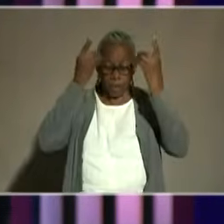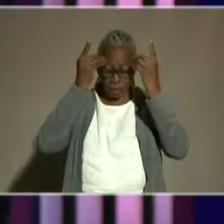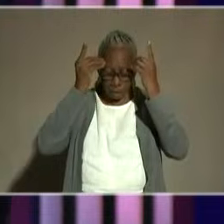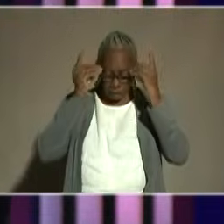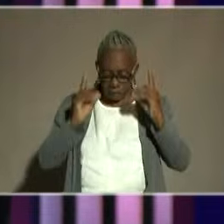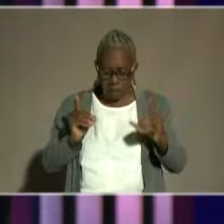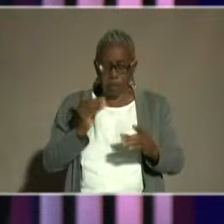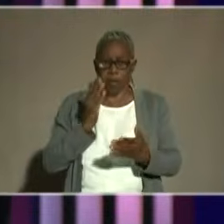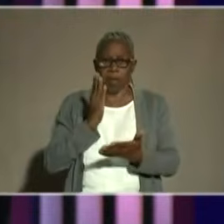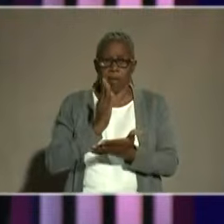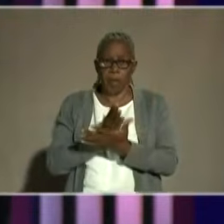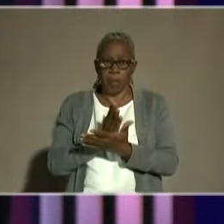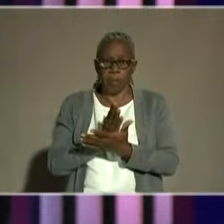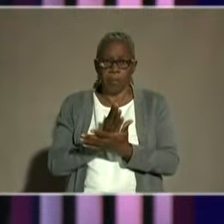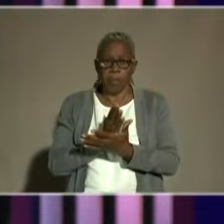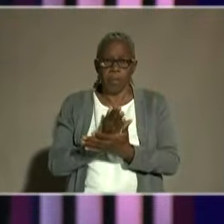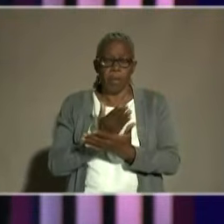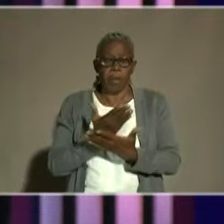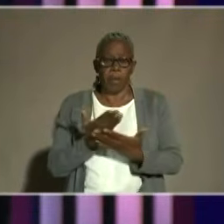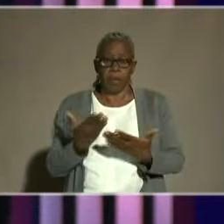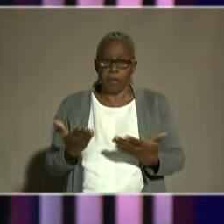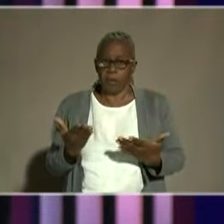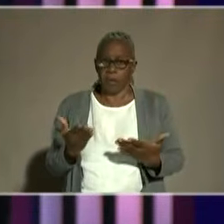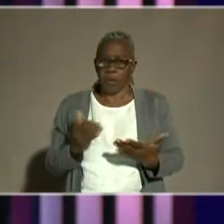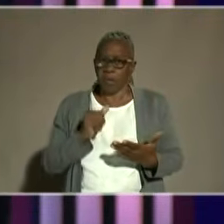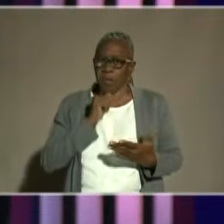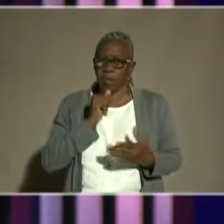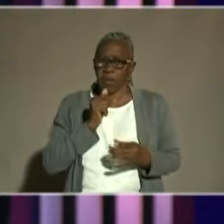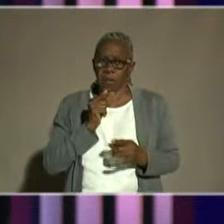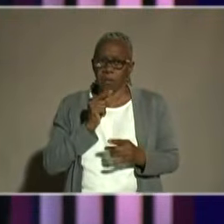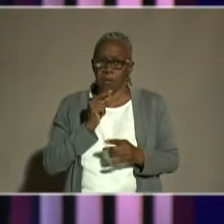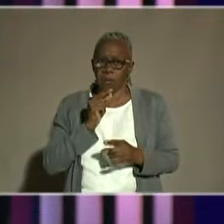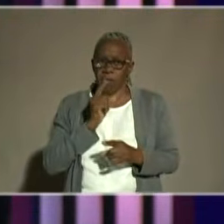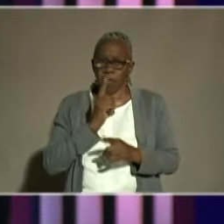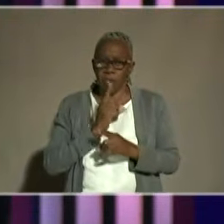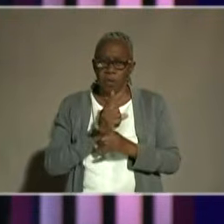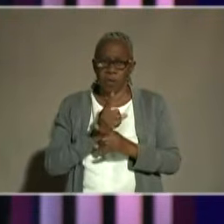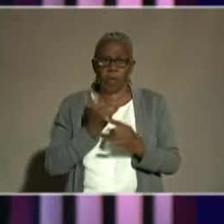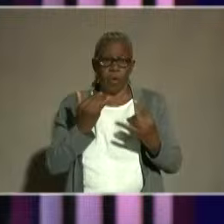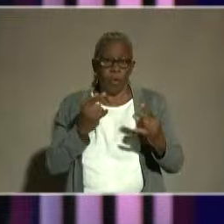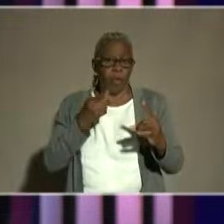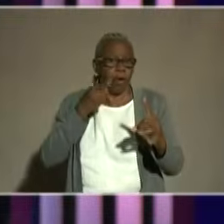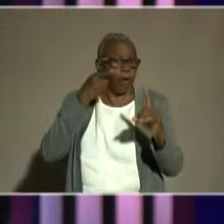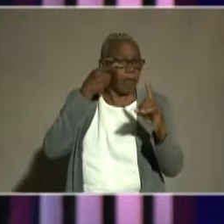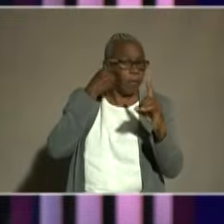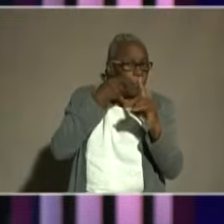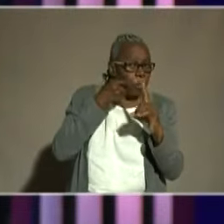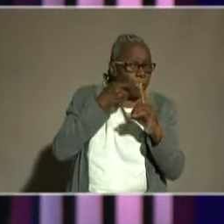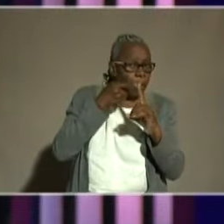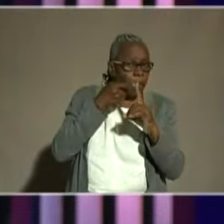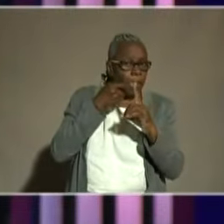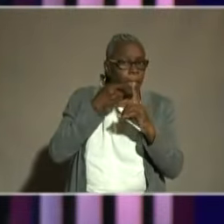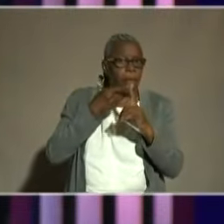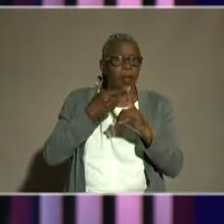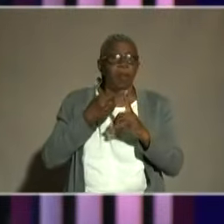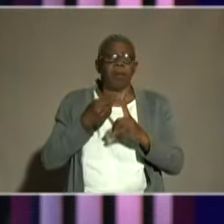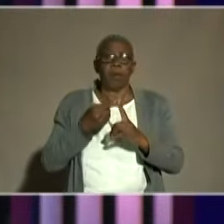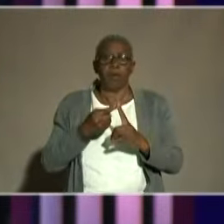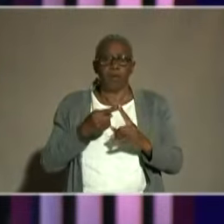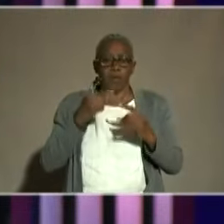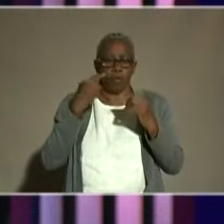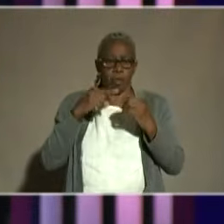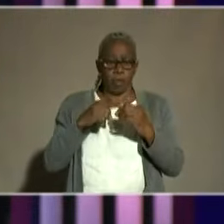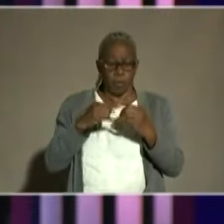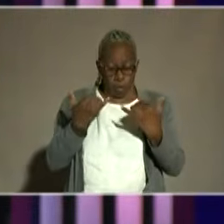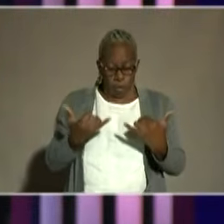court has ruled as unconstitutional, and have gone now to a much more targeted approach, a much more strategically sound approach.